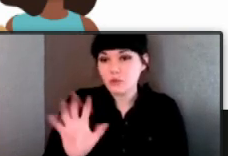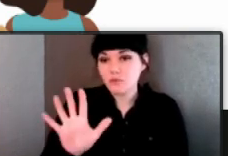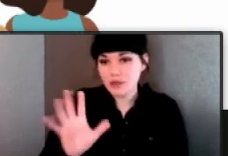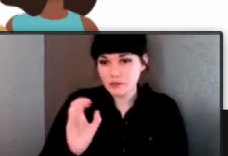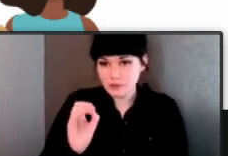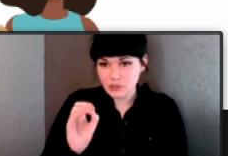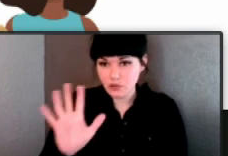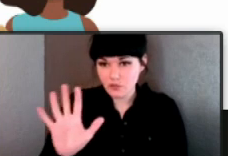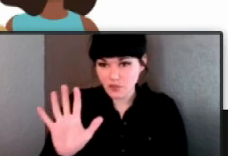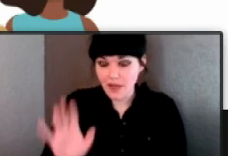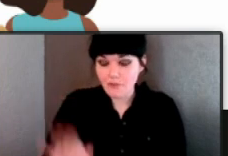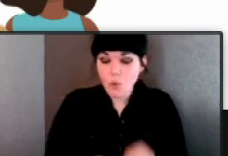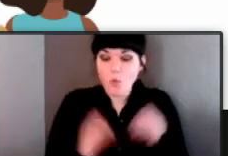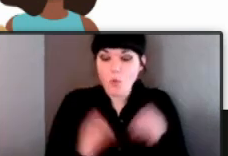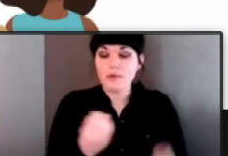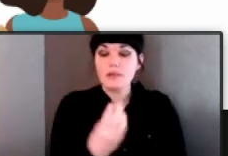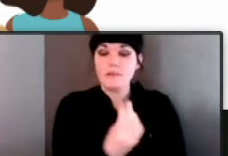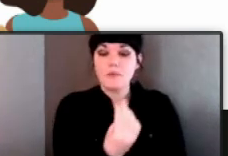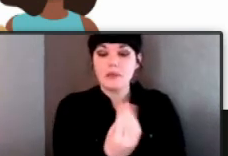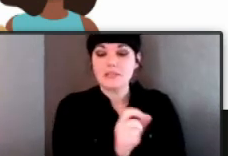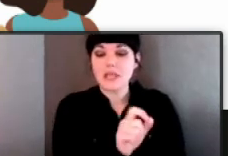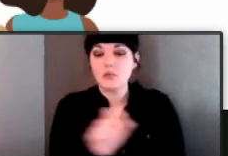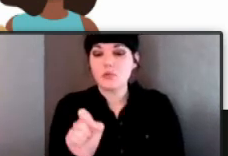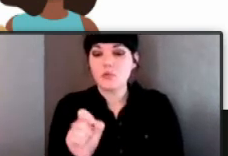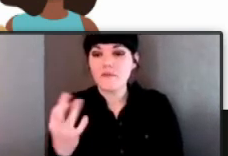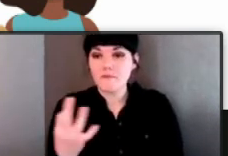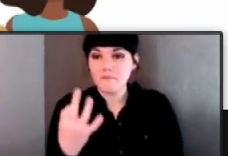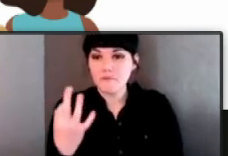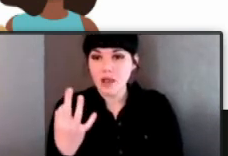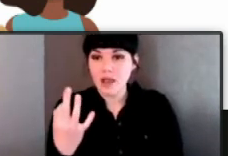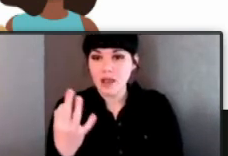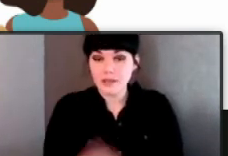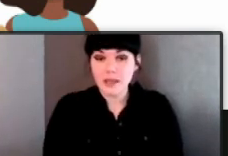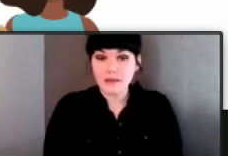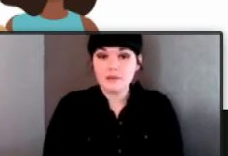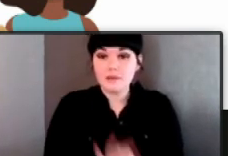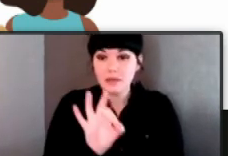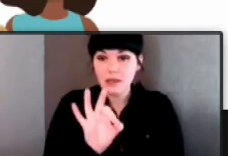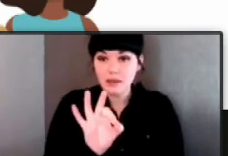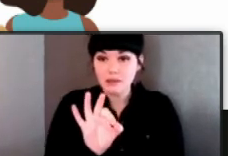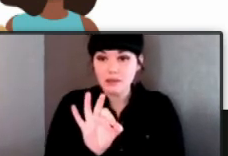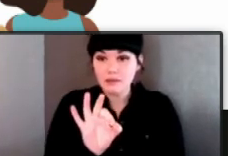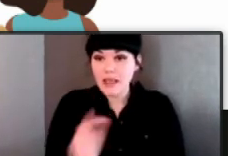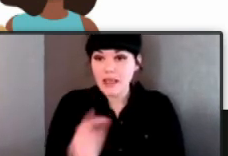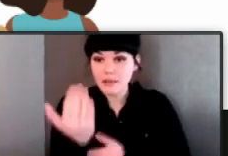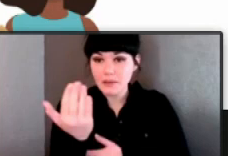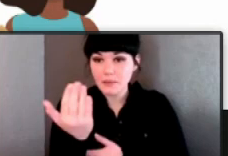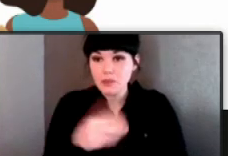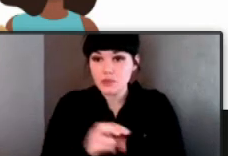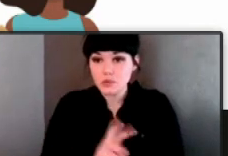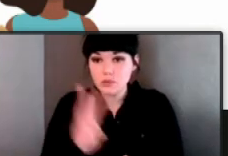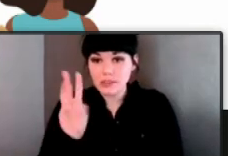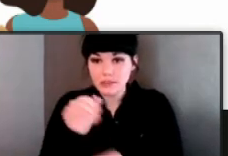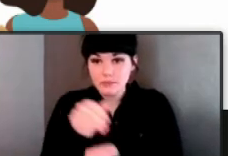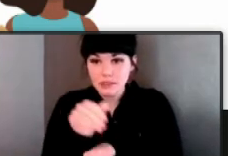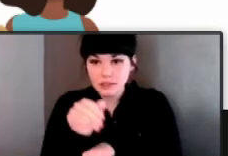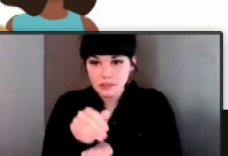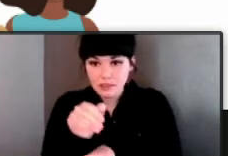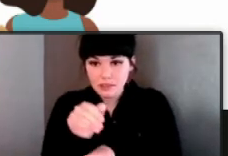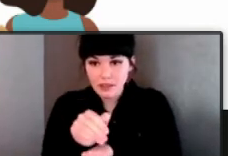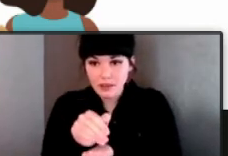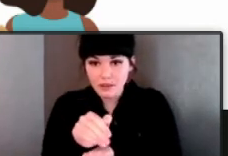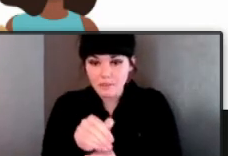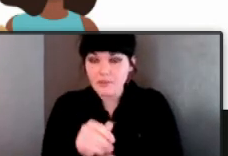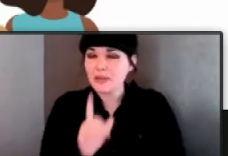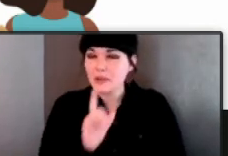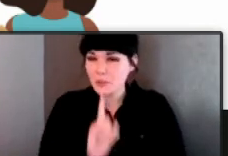313-230-0505, Monday through Friday, 9 a.m. to 6 p.m. And what I really like about this is it kind of reduces the digital divide, because we've heard across the